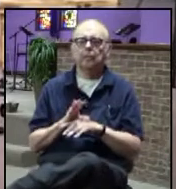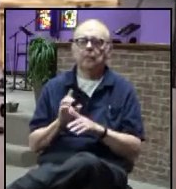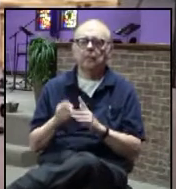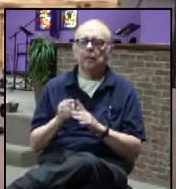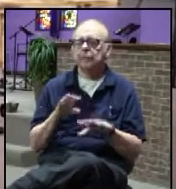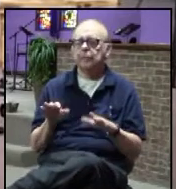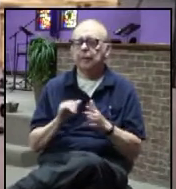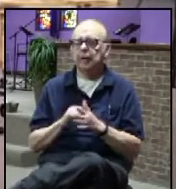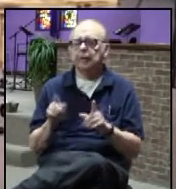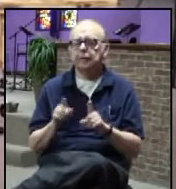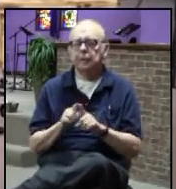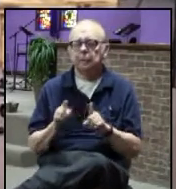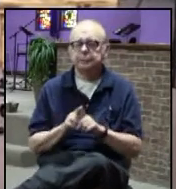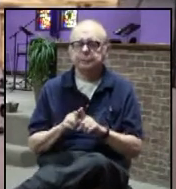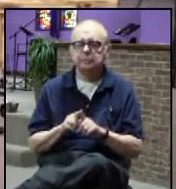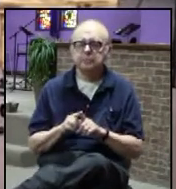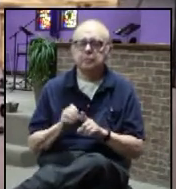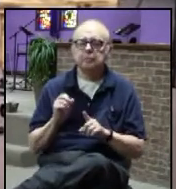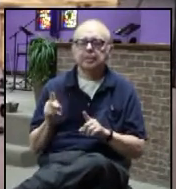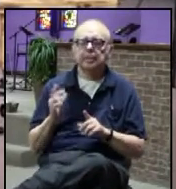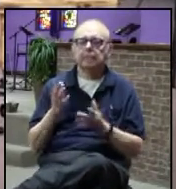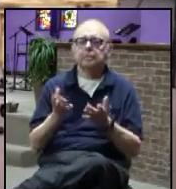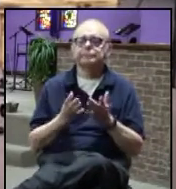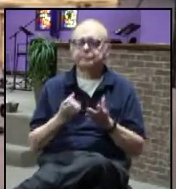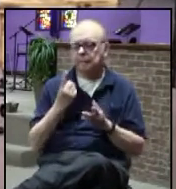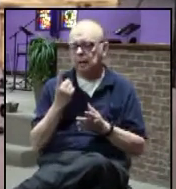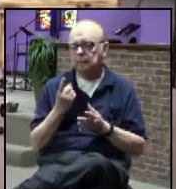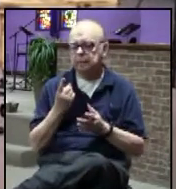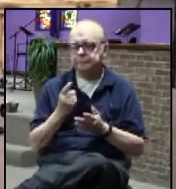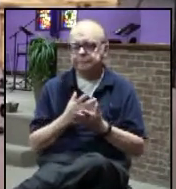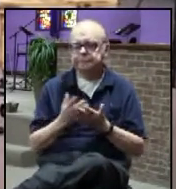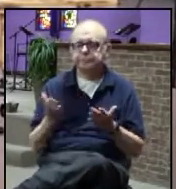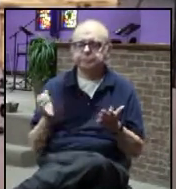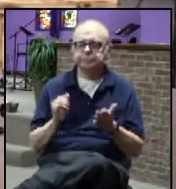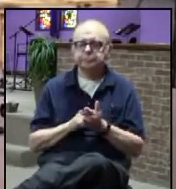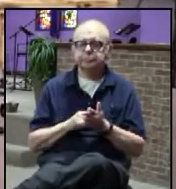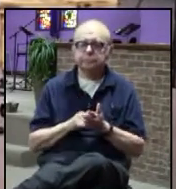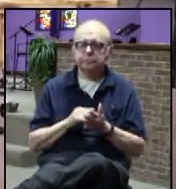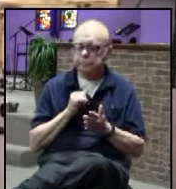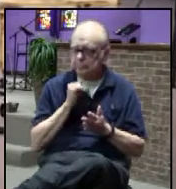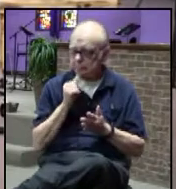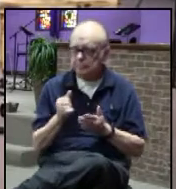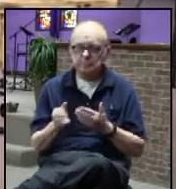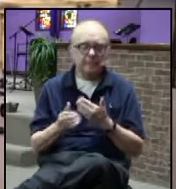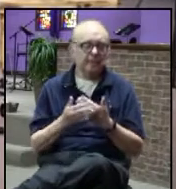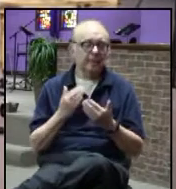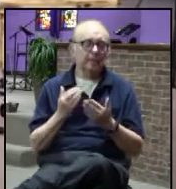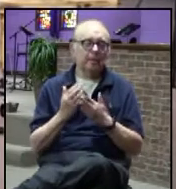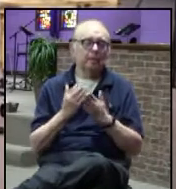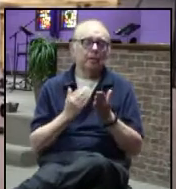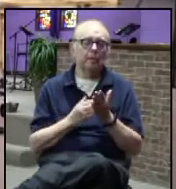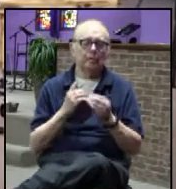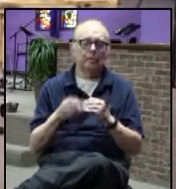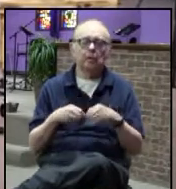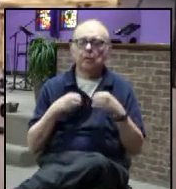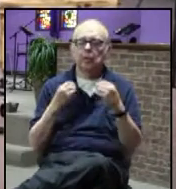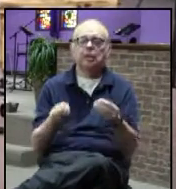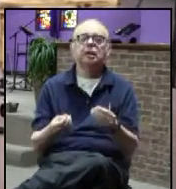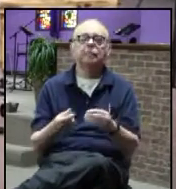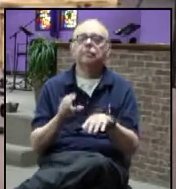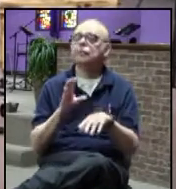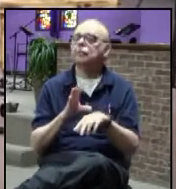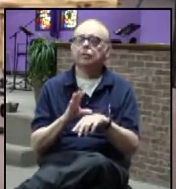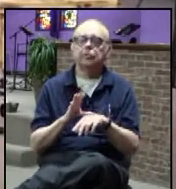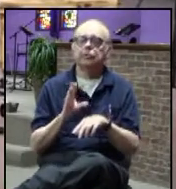to do this. Okay? But I want you to understand something. This is not a simple message of give it to the